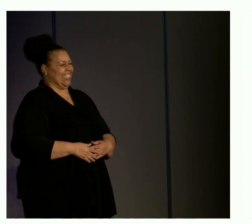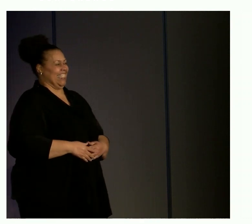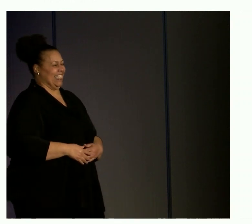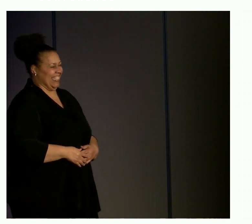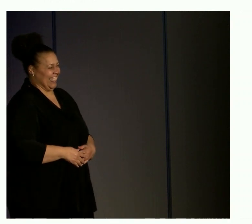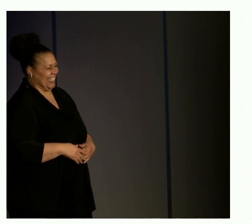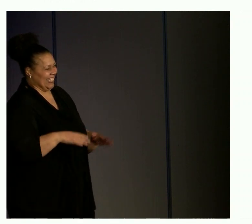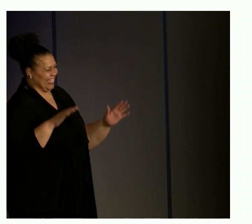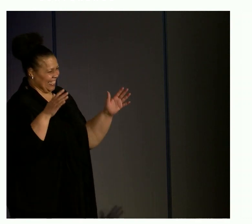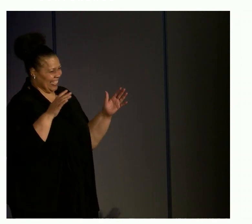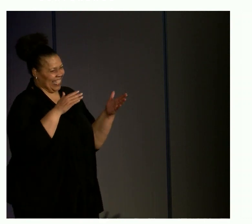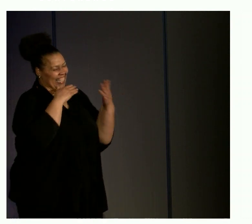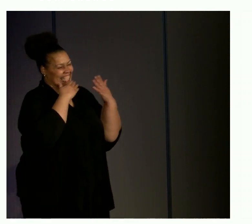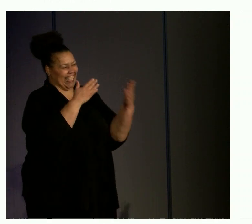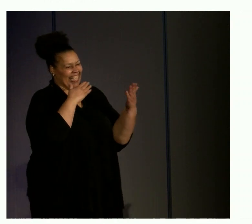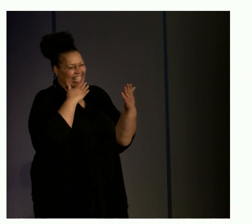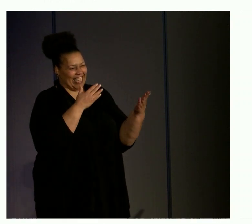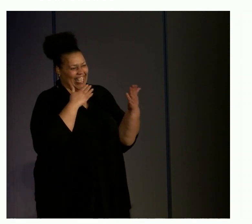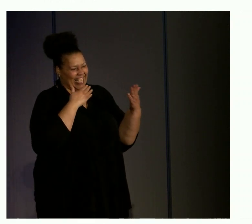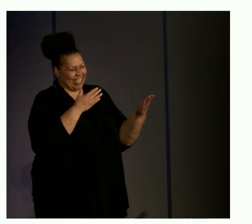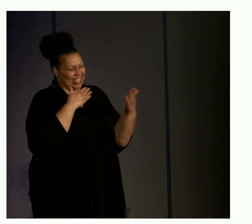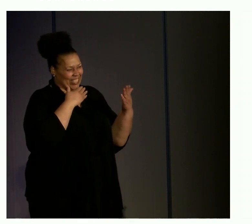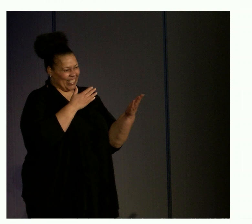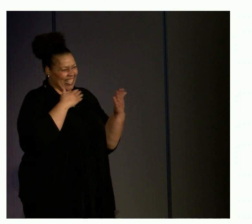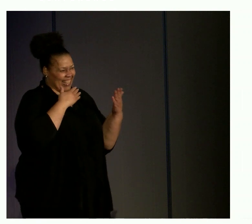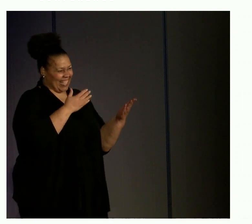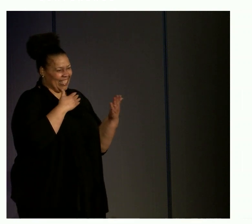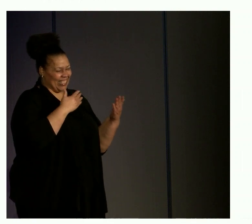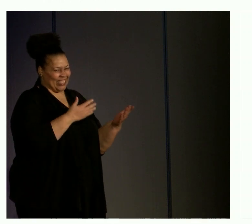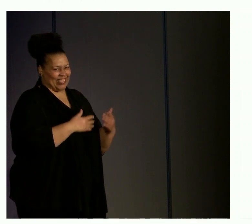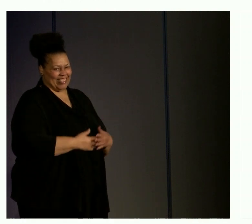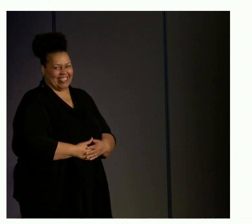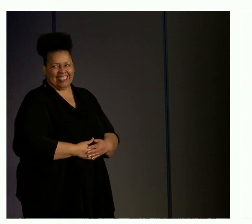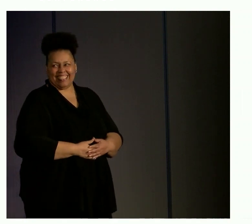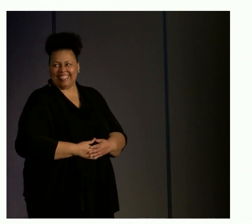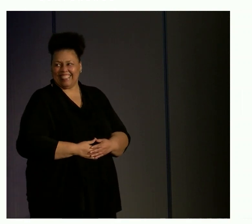Woo! Okay, thank you. Thank you.